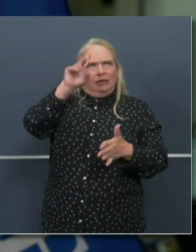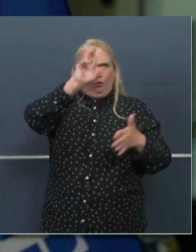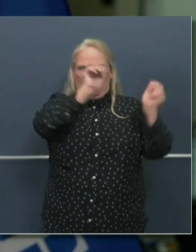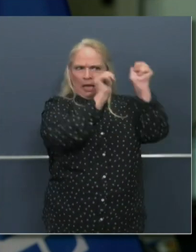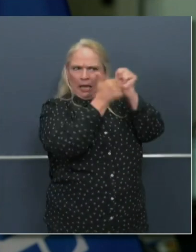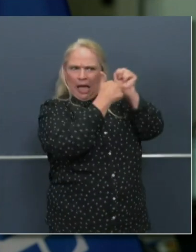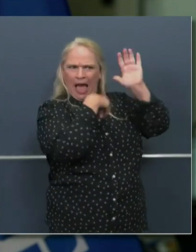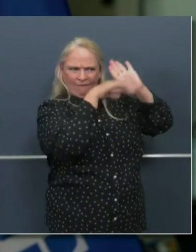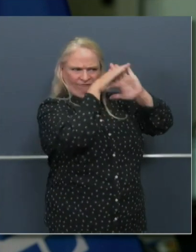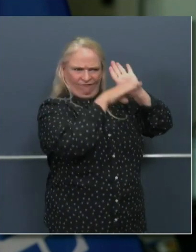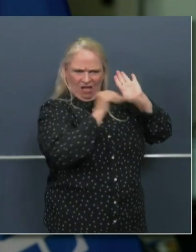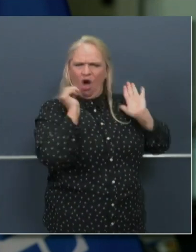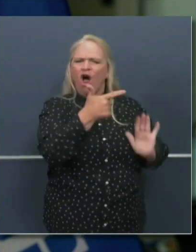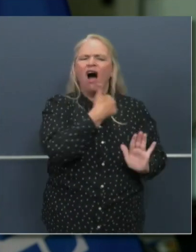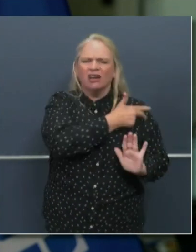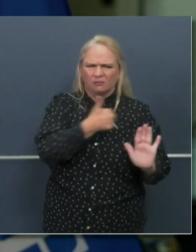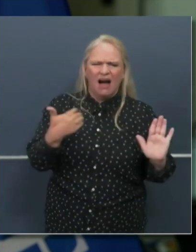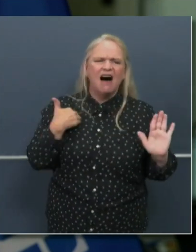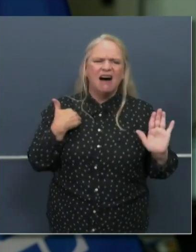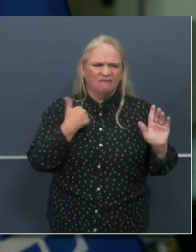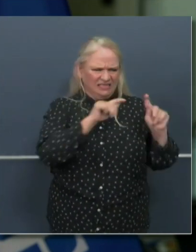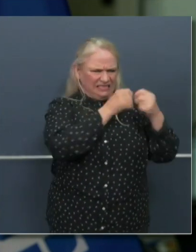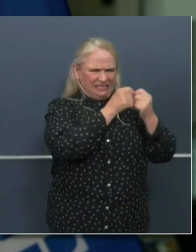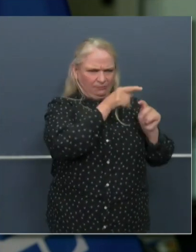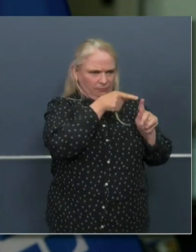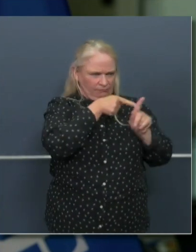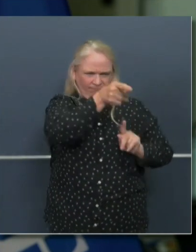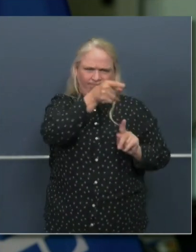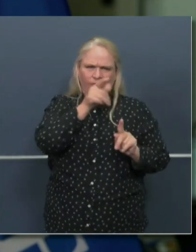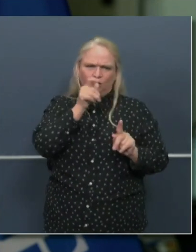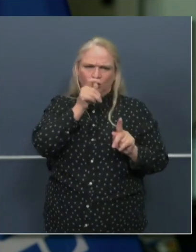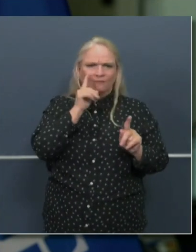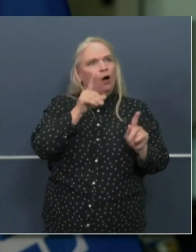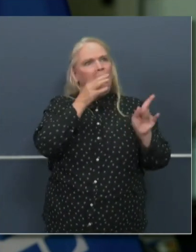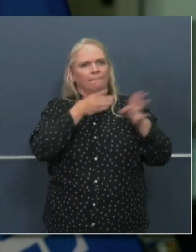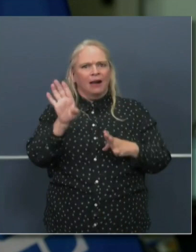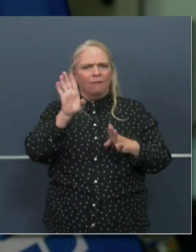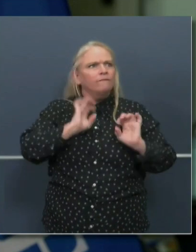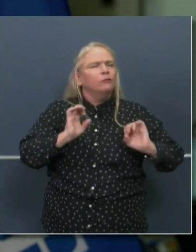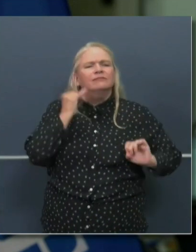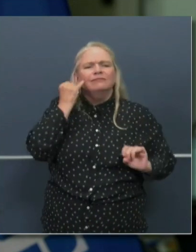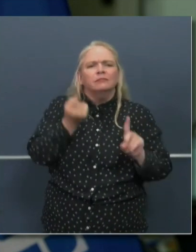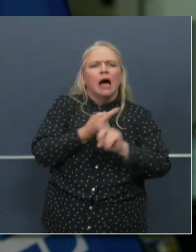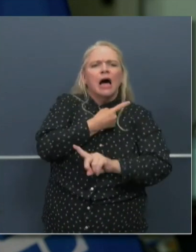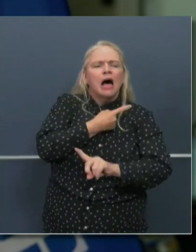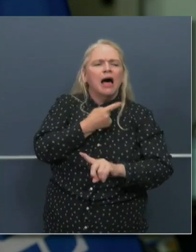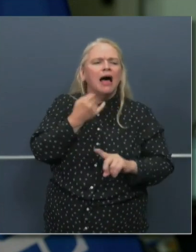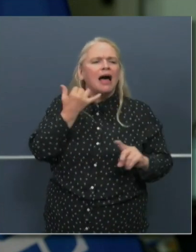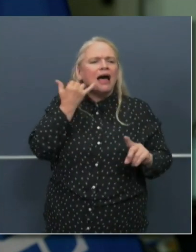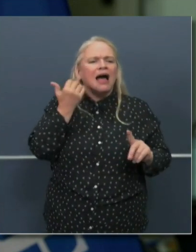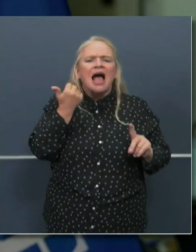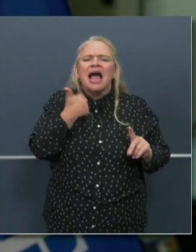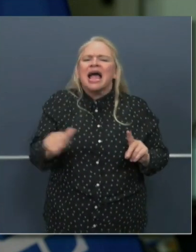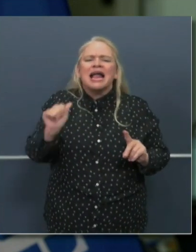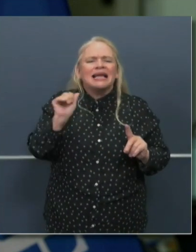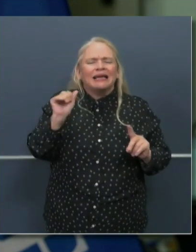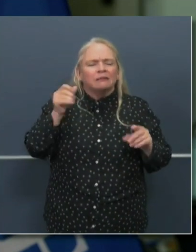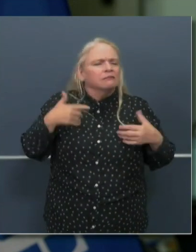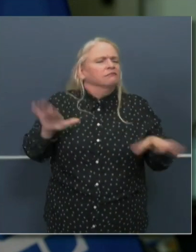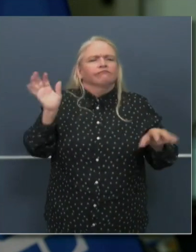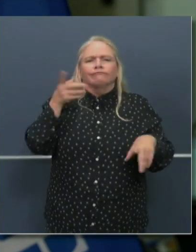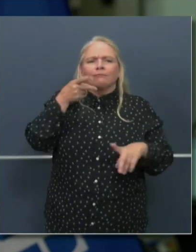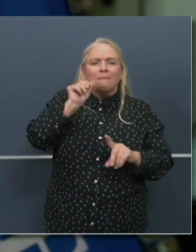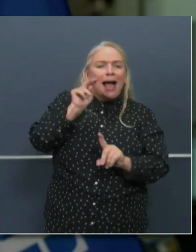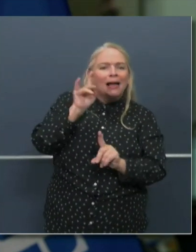and every one of those 416 hospitals to being ready and prepared for any kind of emergency. We have learned